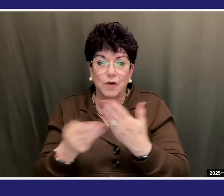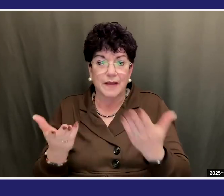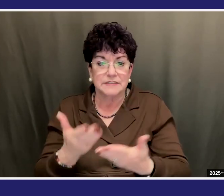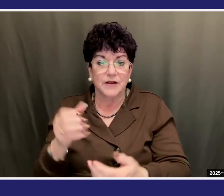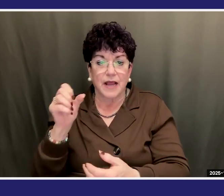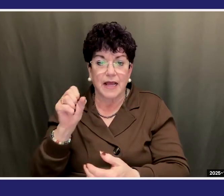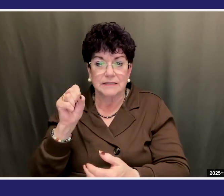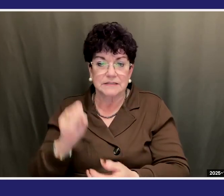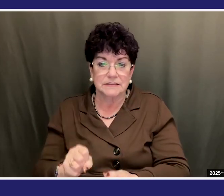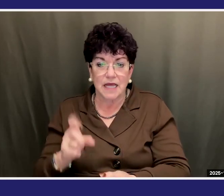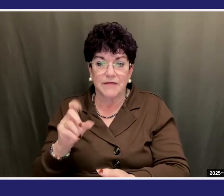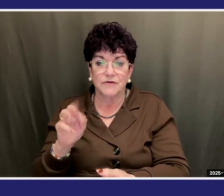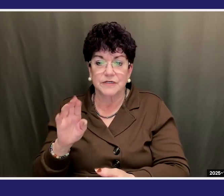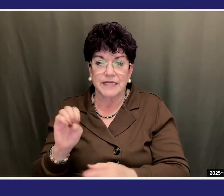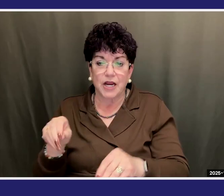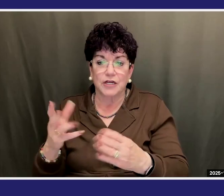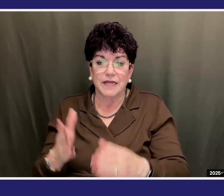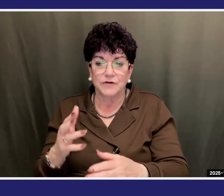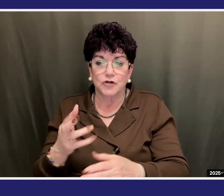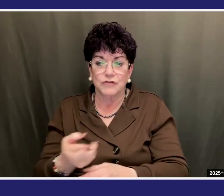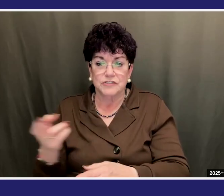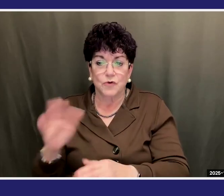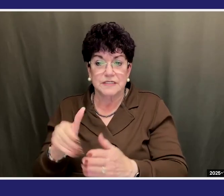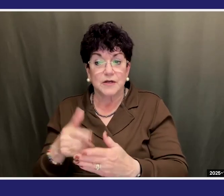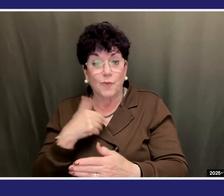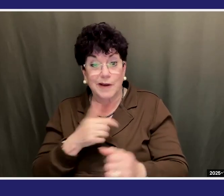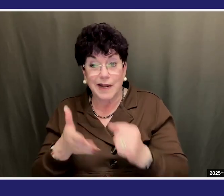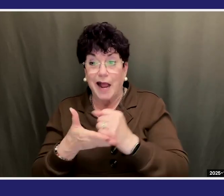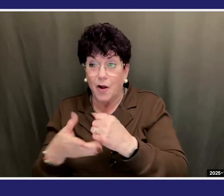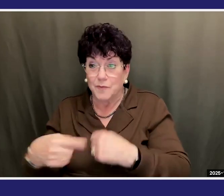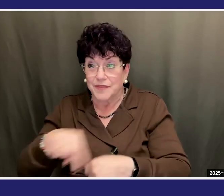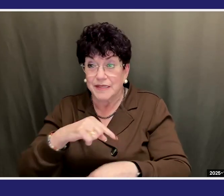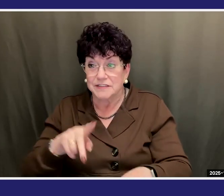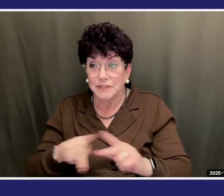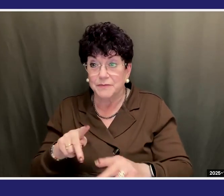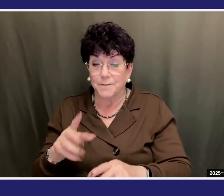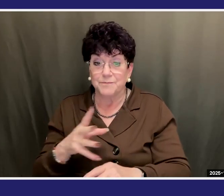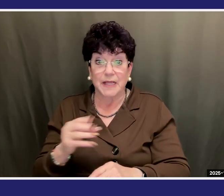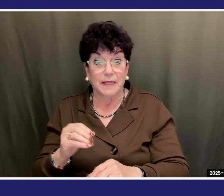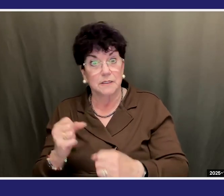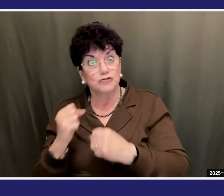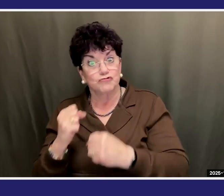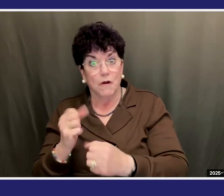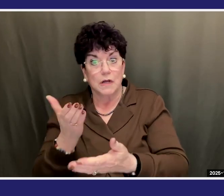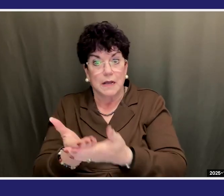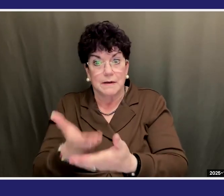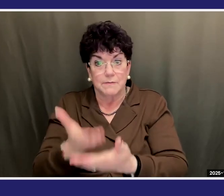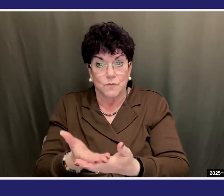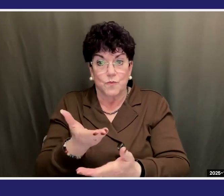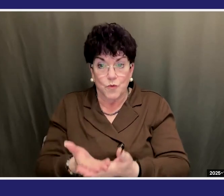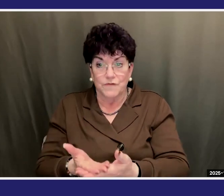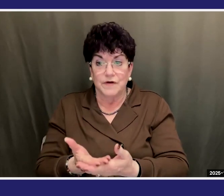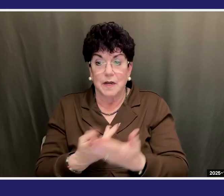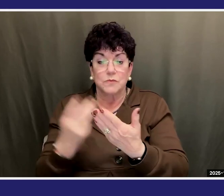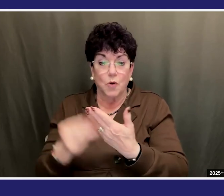Resource Center that are helping those individuals, and they're very strong, evidence-based, proven programs that